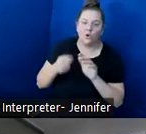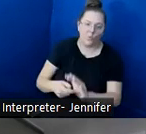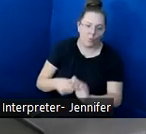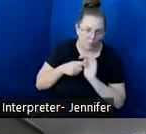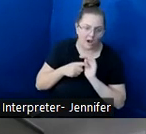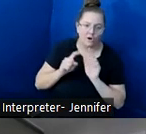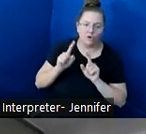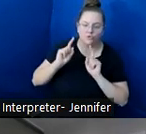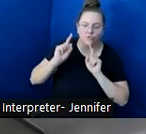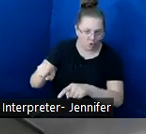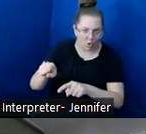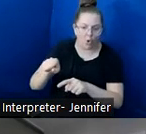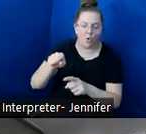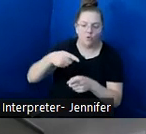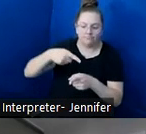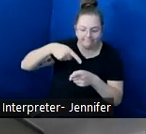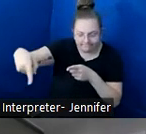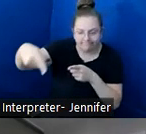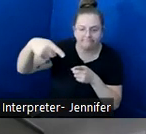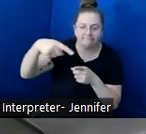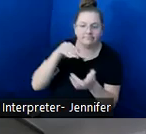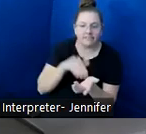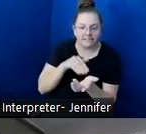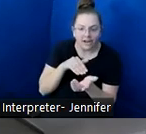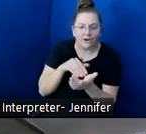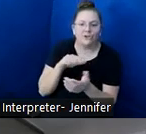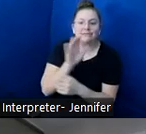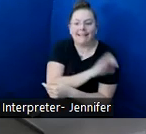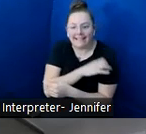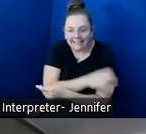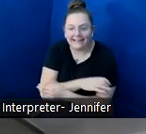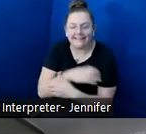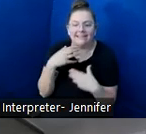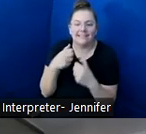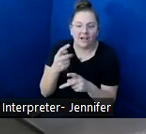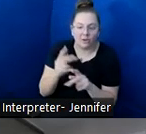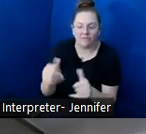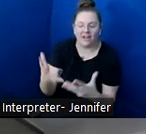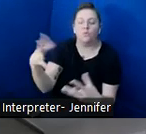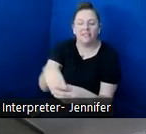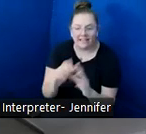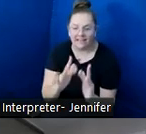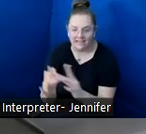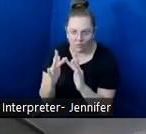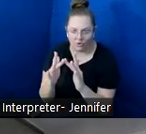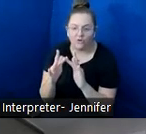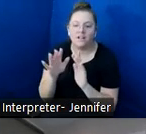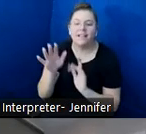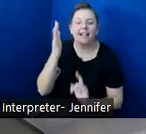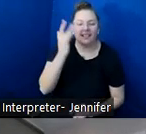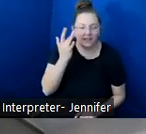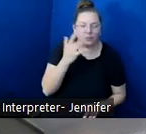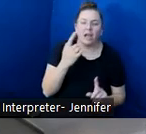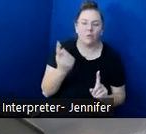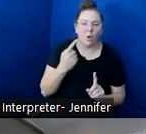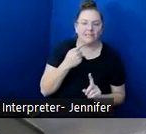see health plans providers, doctors and clinics that are in their network. That is why we say, look and